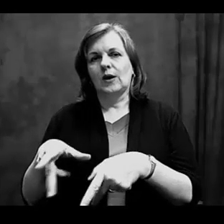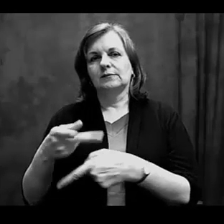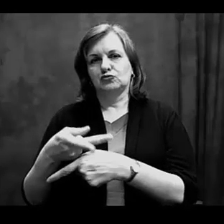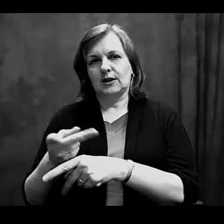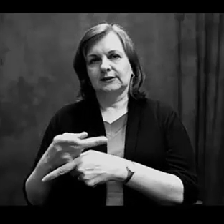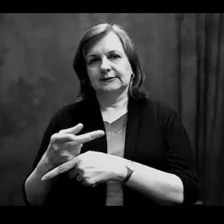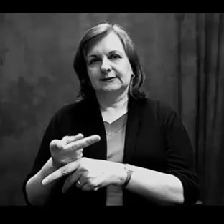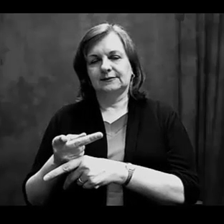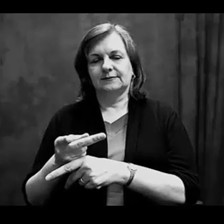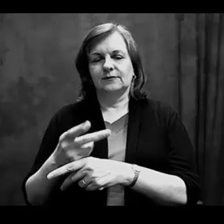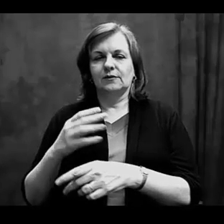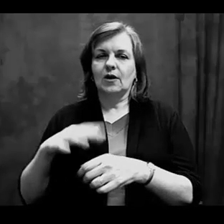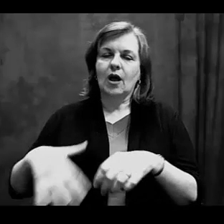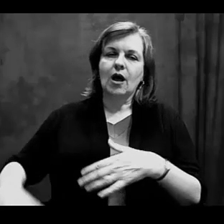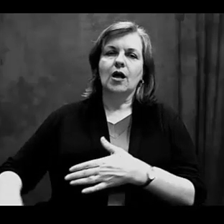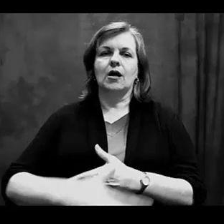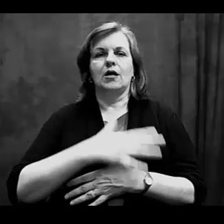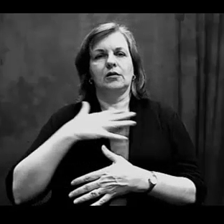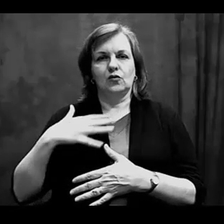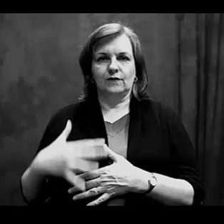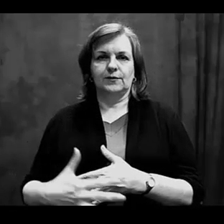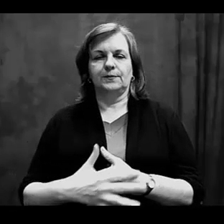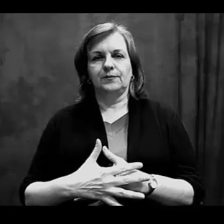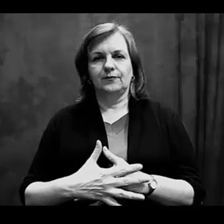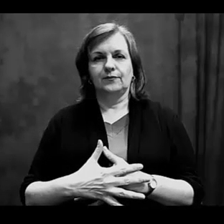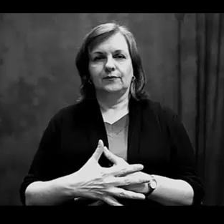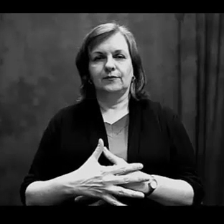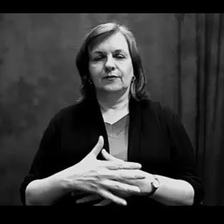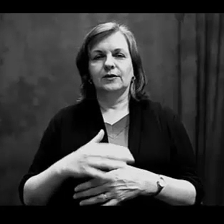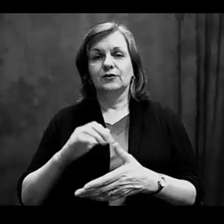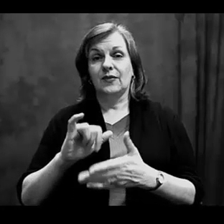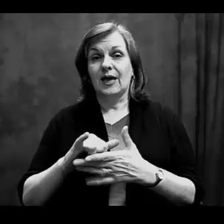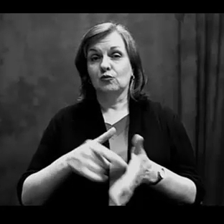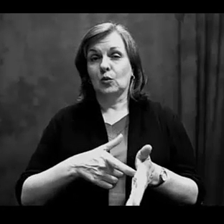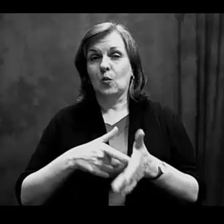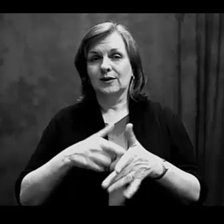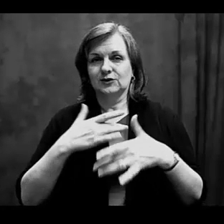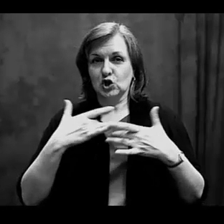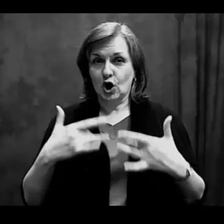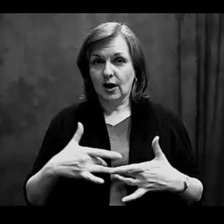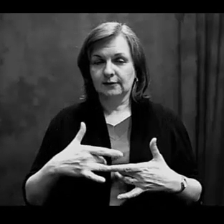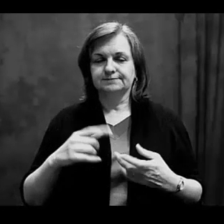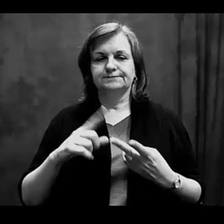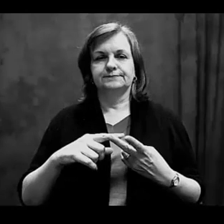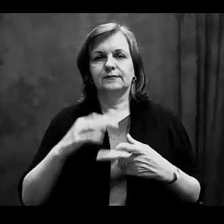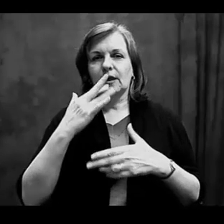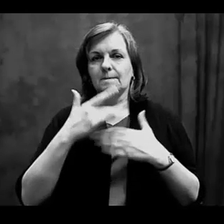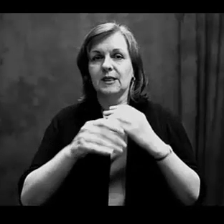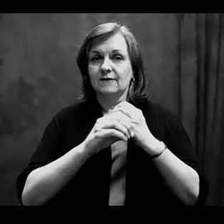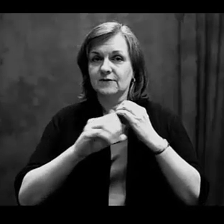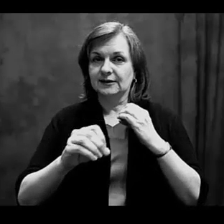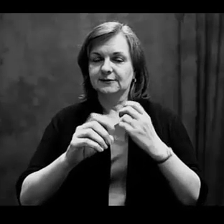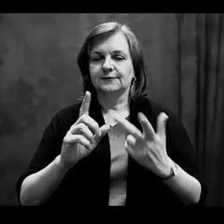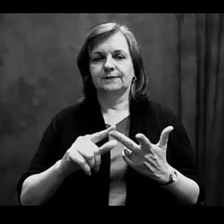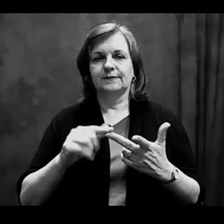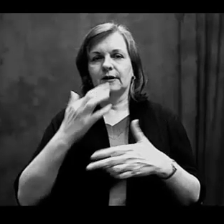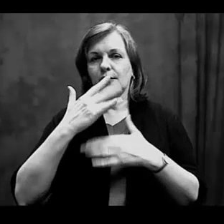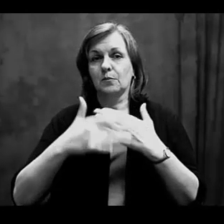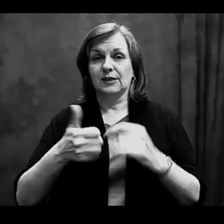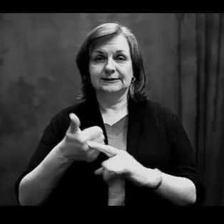nutrients, picking up waste throughout your entire body. So that's going to depend on your